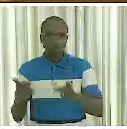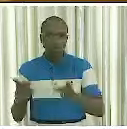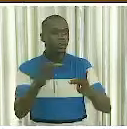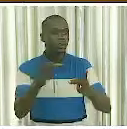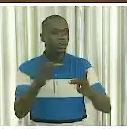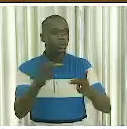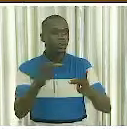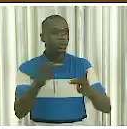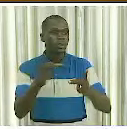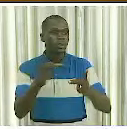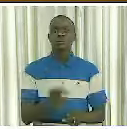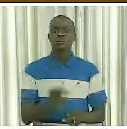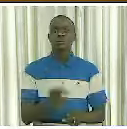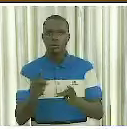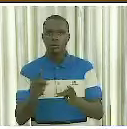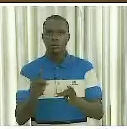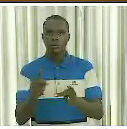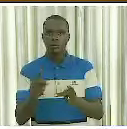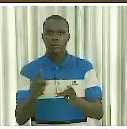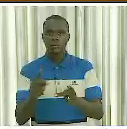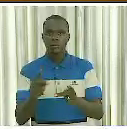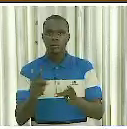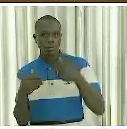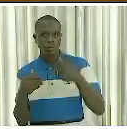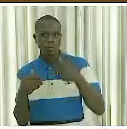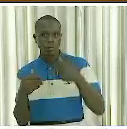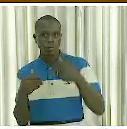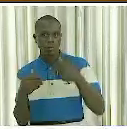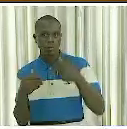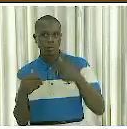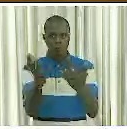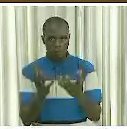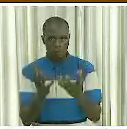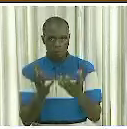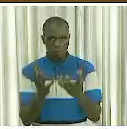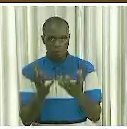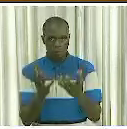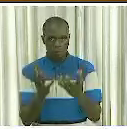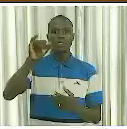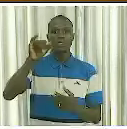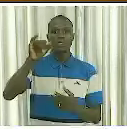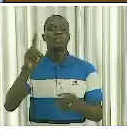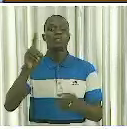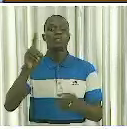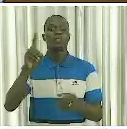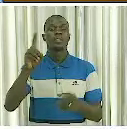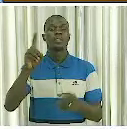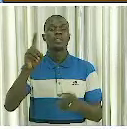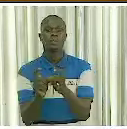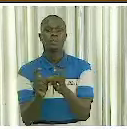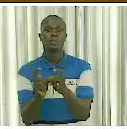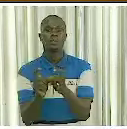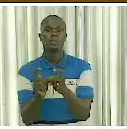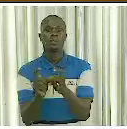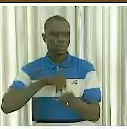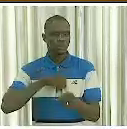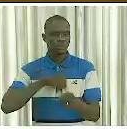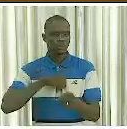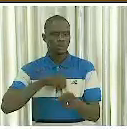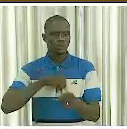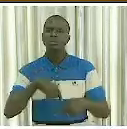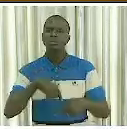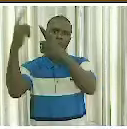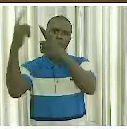NCRE and the contractor they don't do so far for announce and reiterate all the places where you go for go get